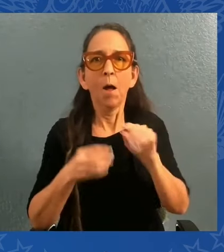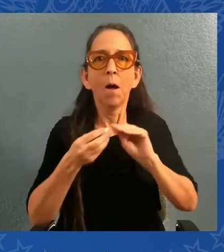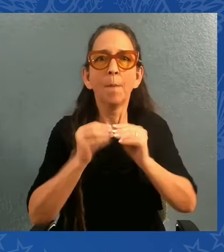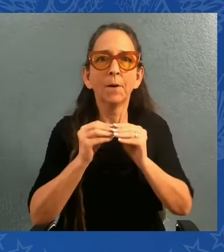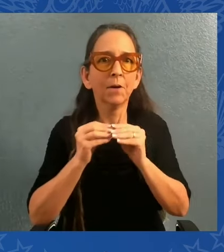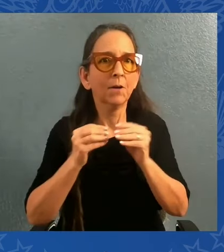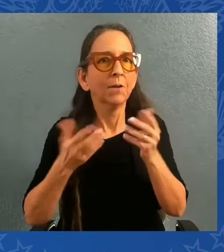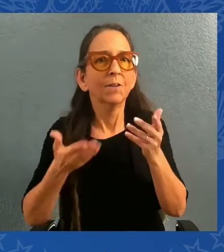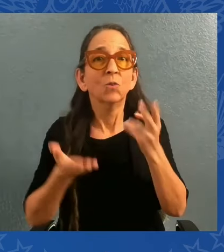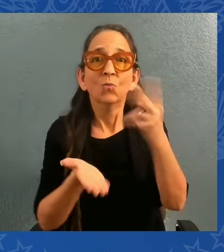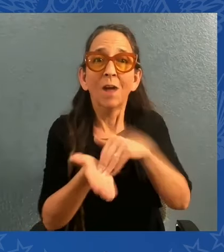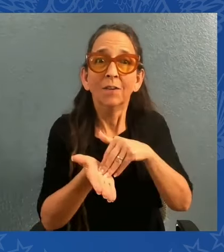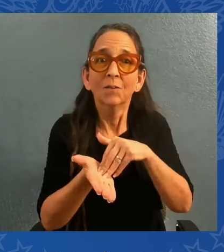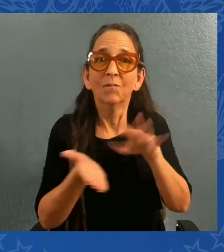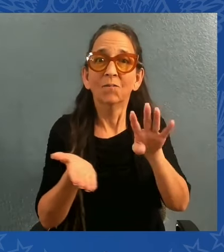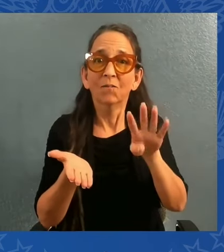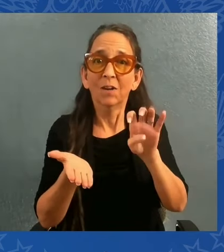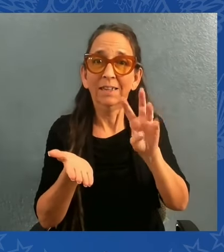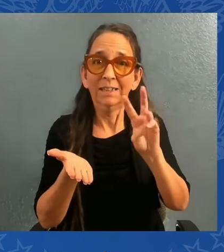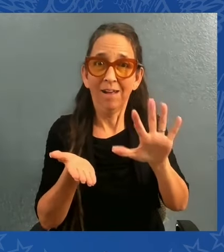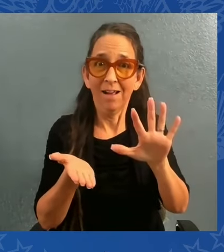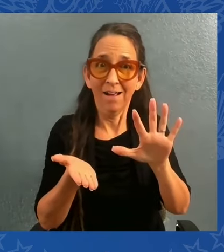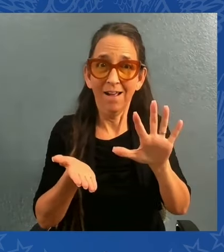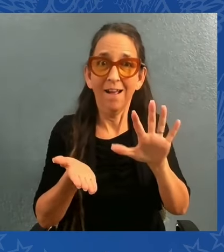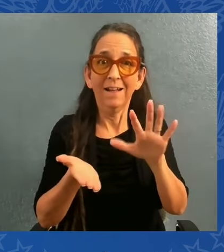2,465. Troops wounded in Afghanistan,